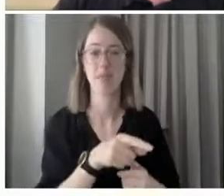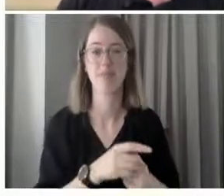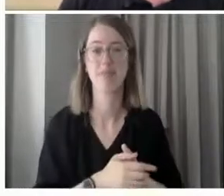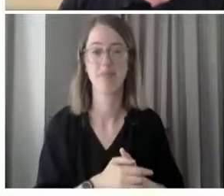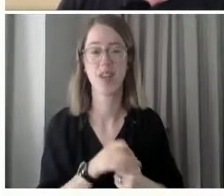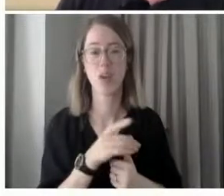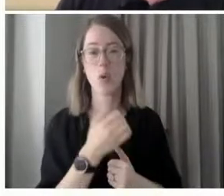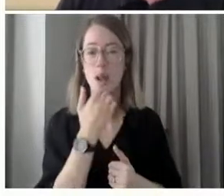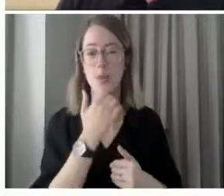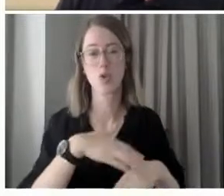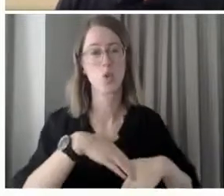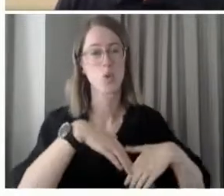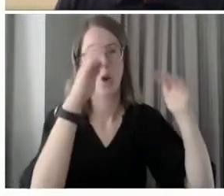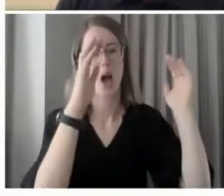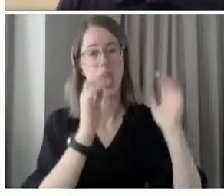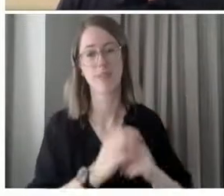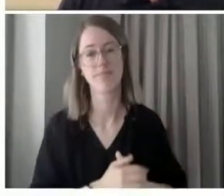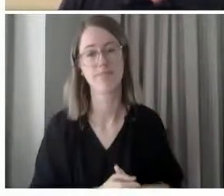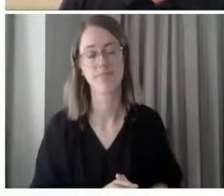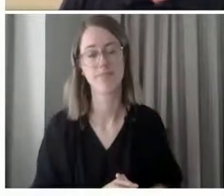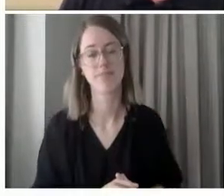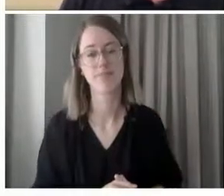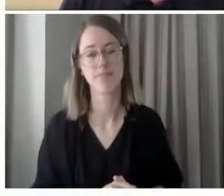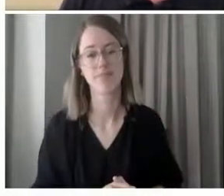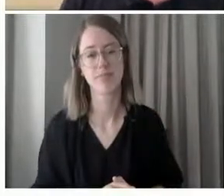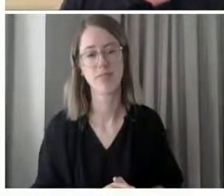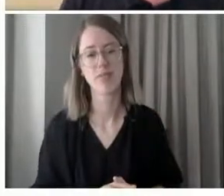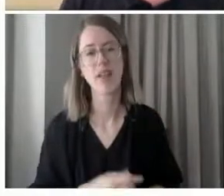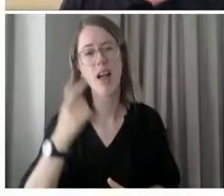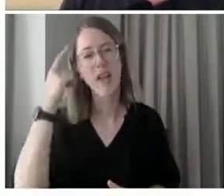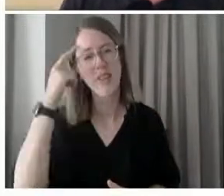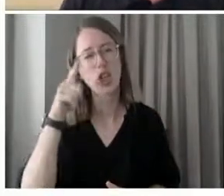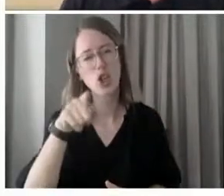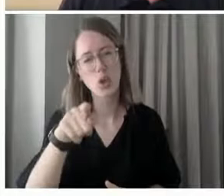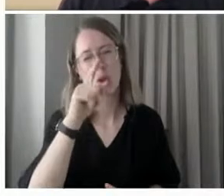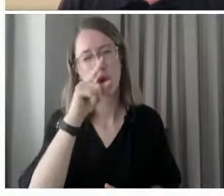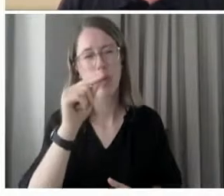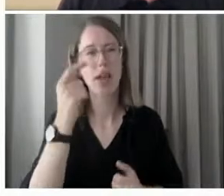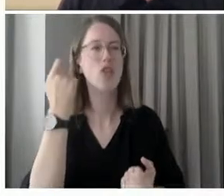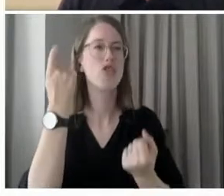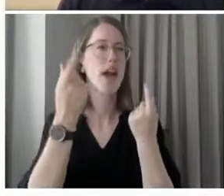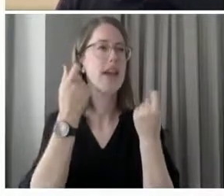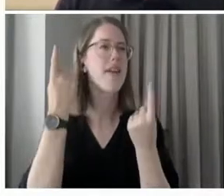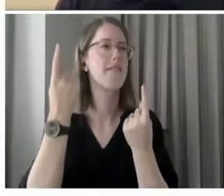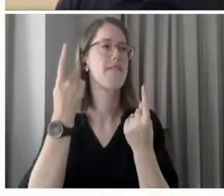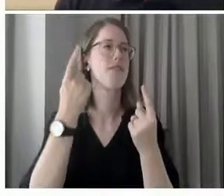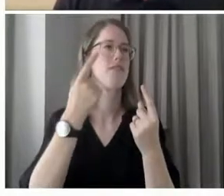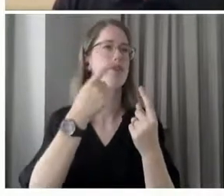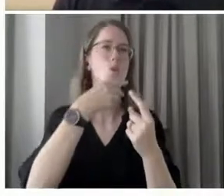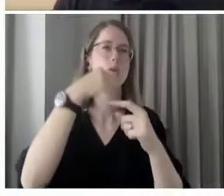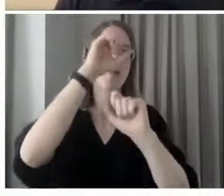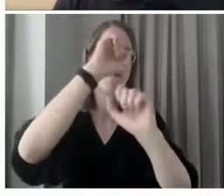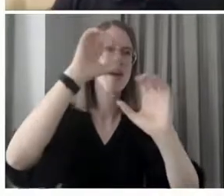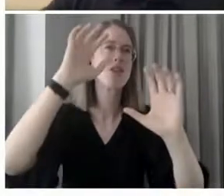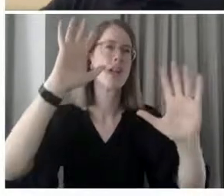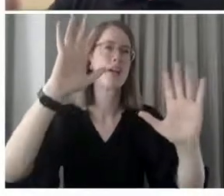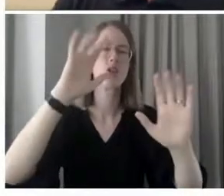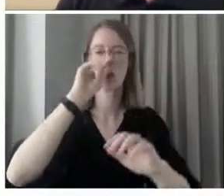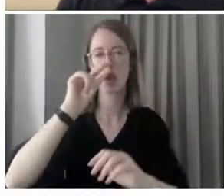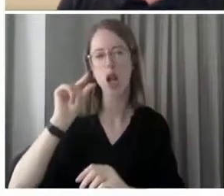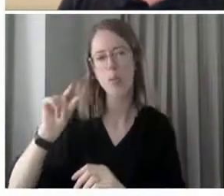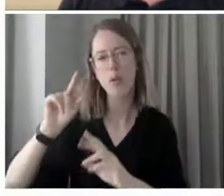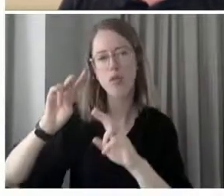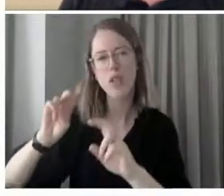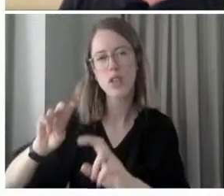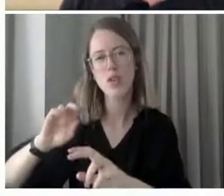are too high. So so I think you could be really creative. I think you could be really imaginative. You could do a little bit of research into what